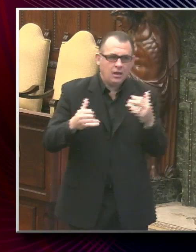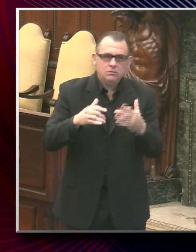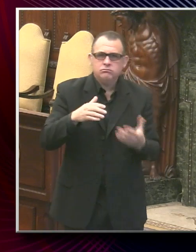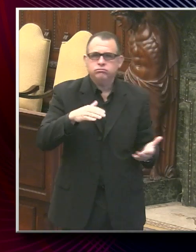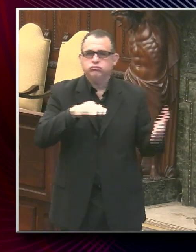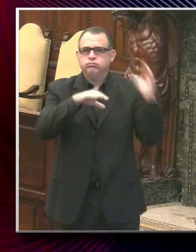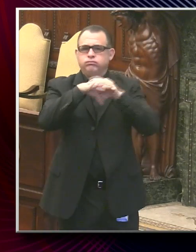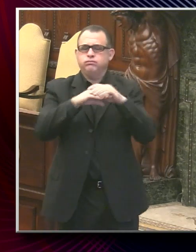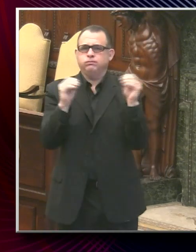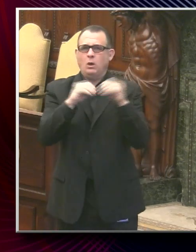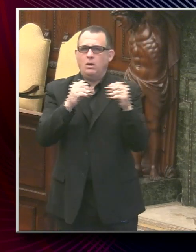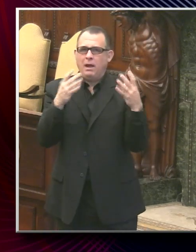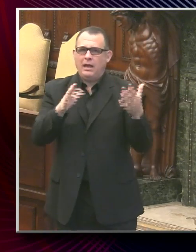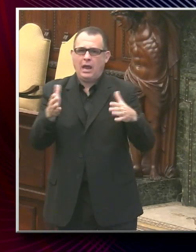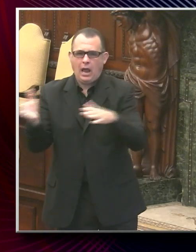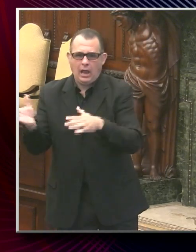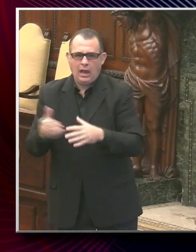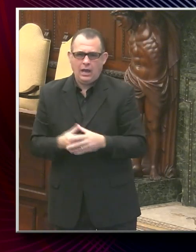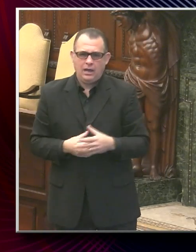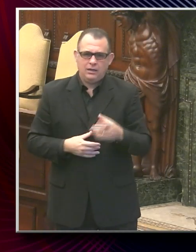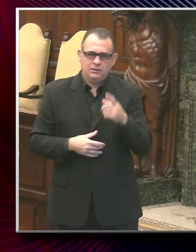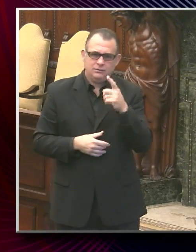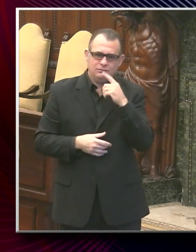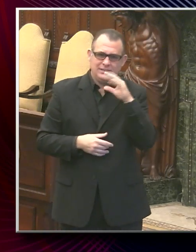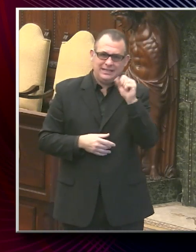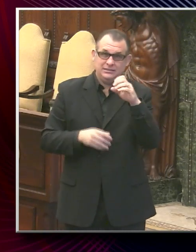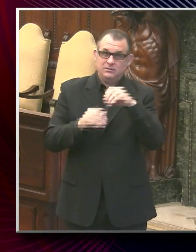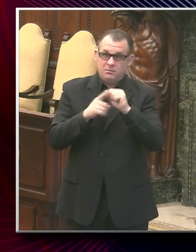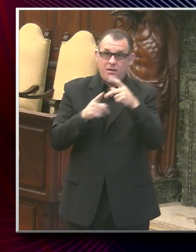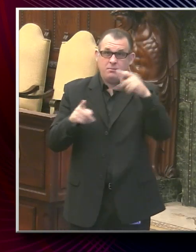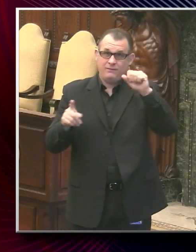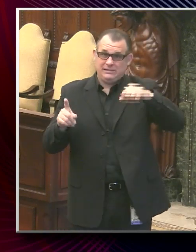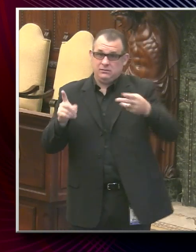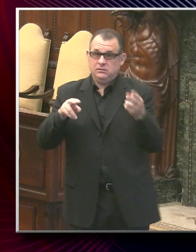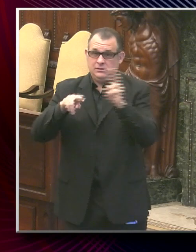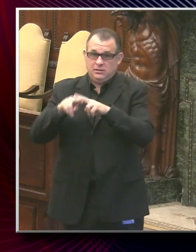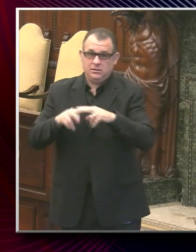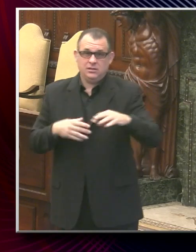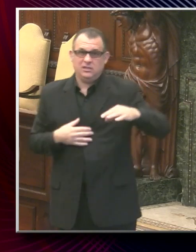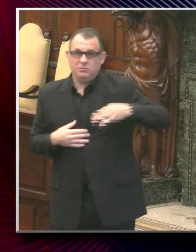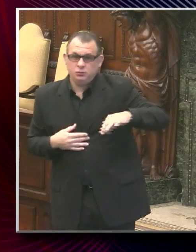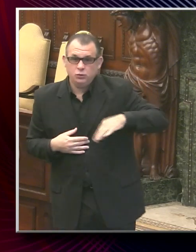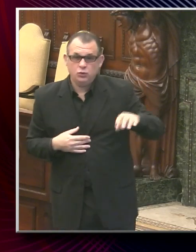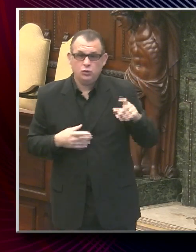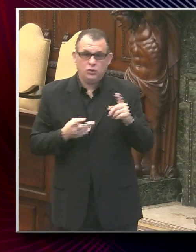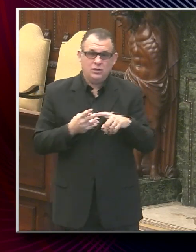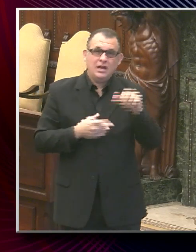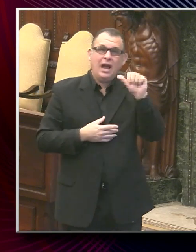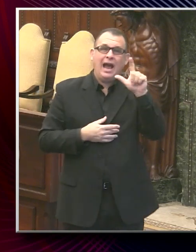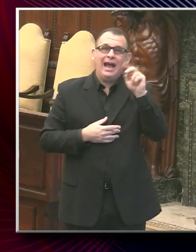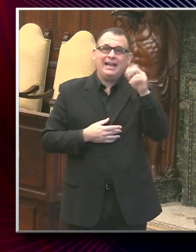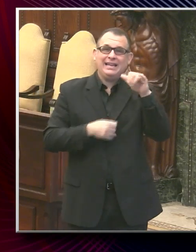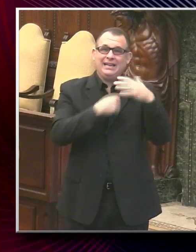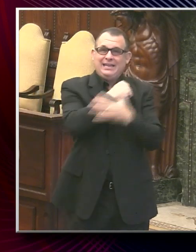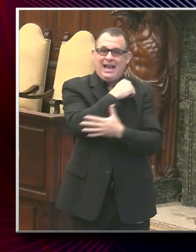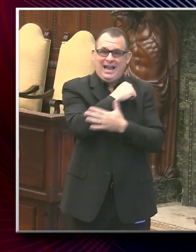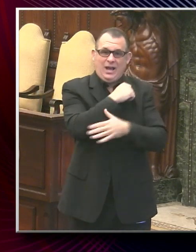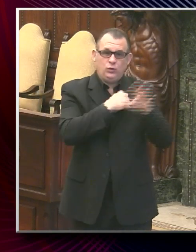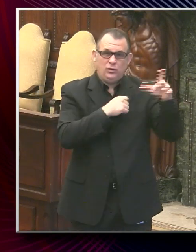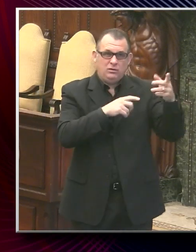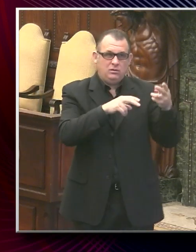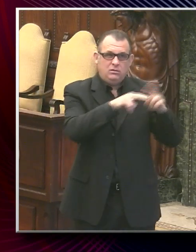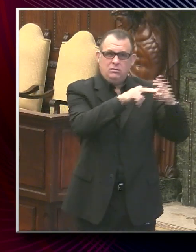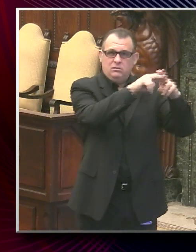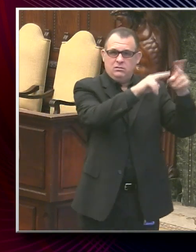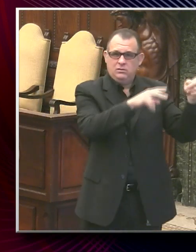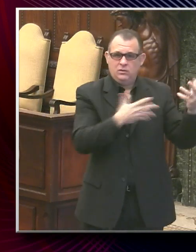Pennsylvania. In particular, there's an outbreak in Pittsburgh, Allegheny County, and the counties nearby. Now, here in Philadelphia, we